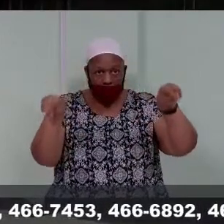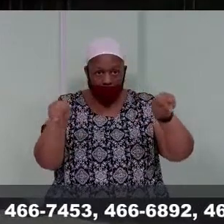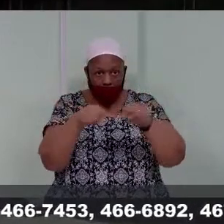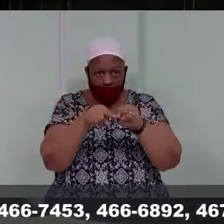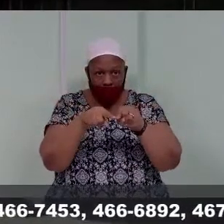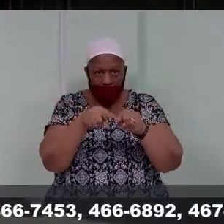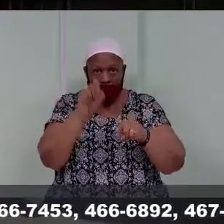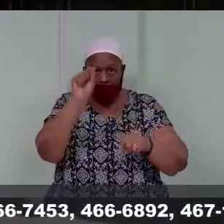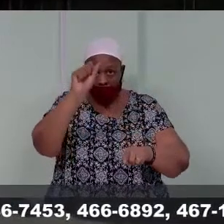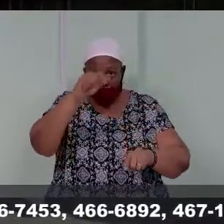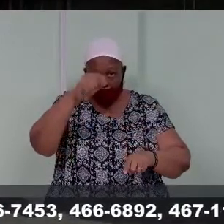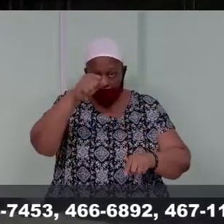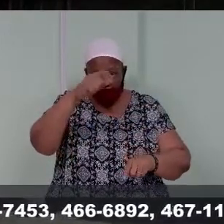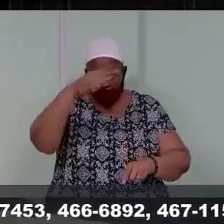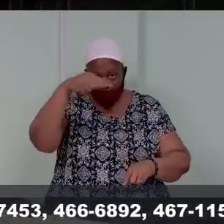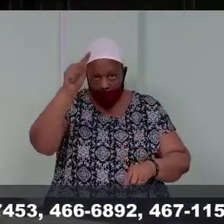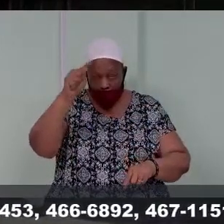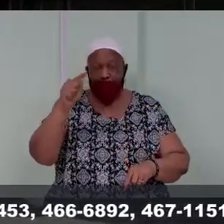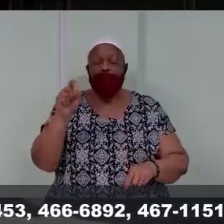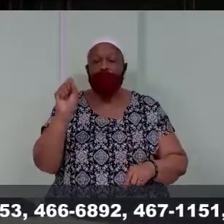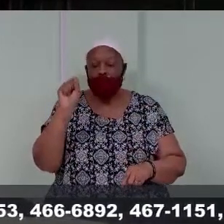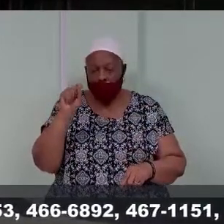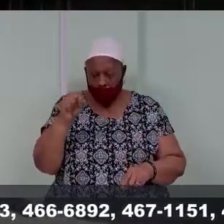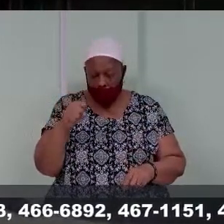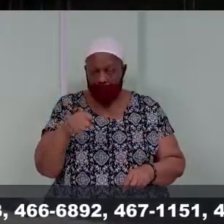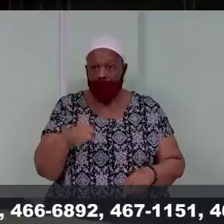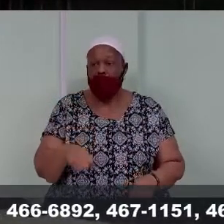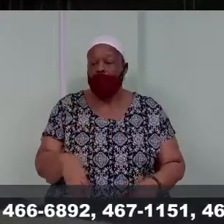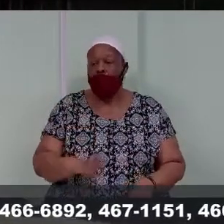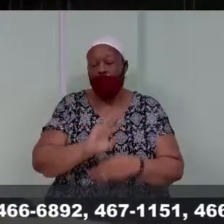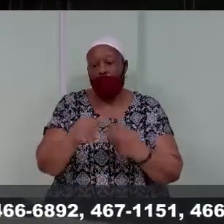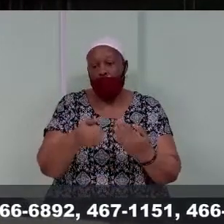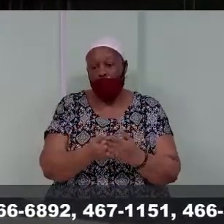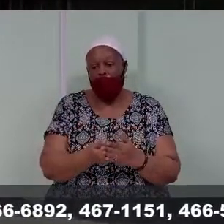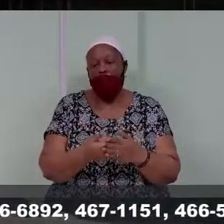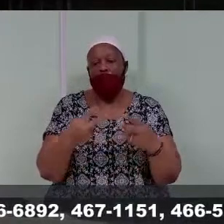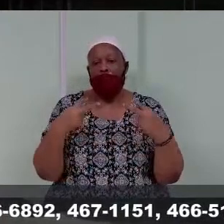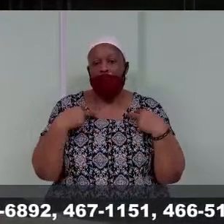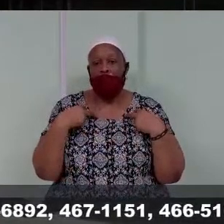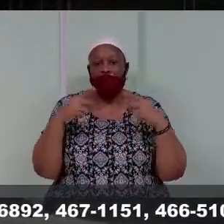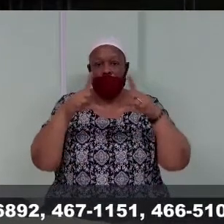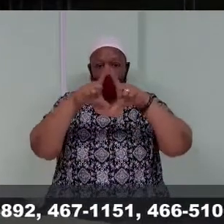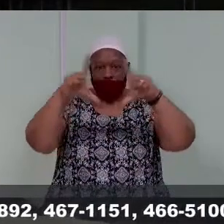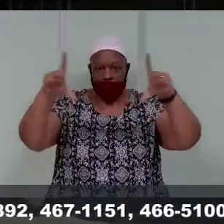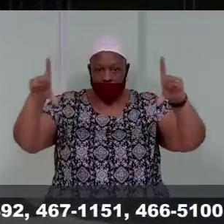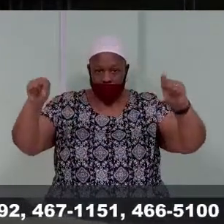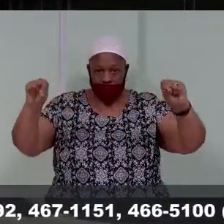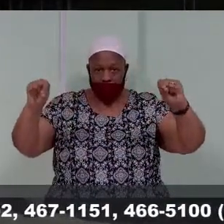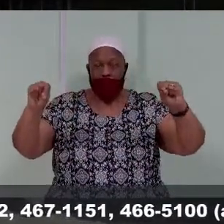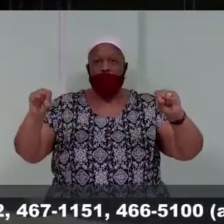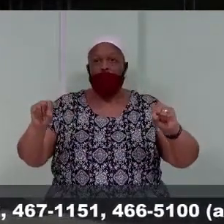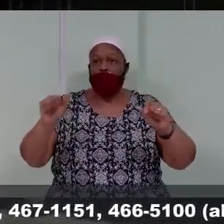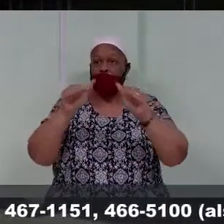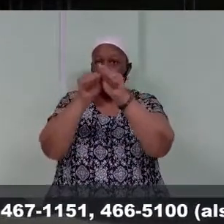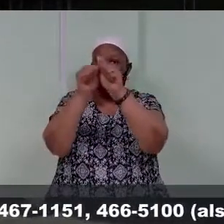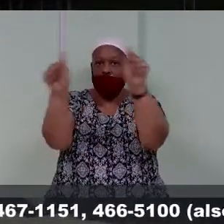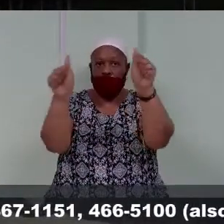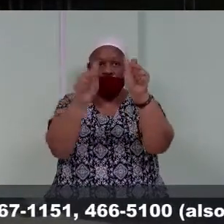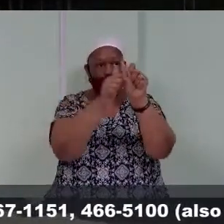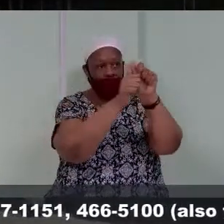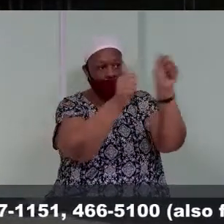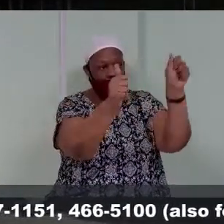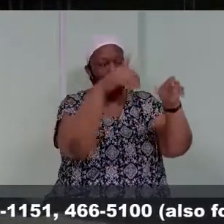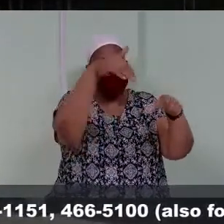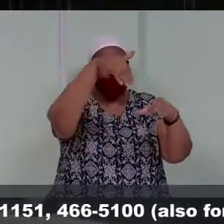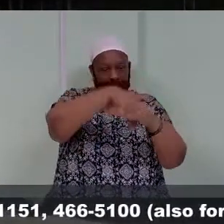center. All centers certified to reopen are required to post their certificate of